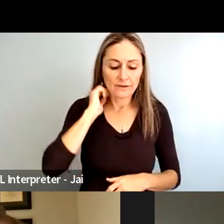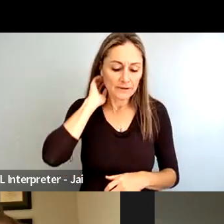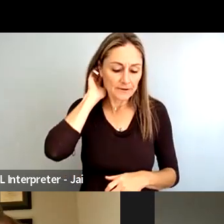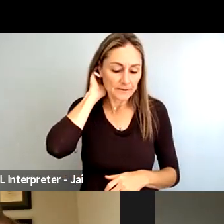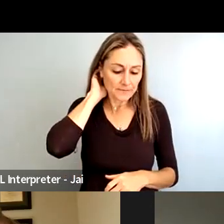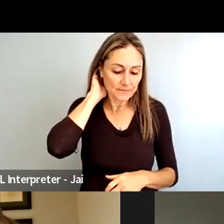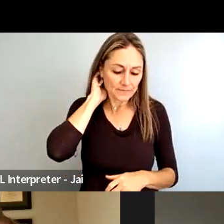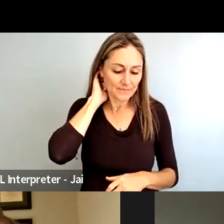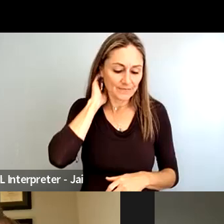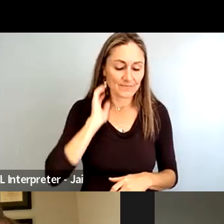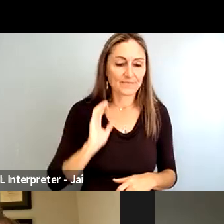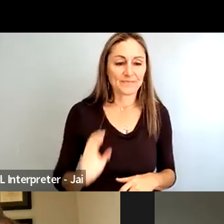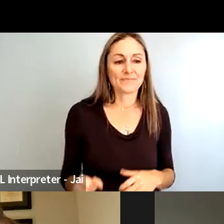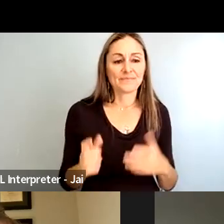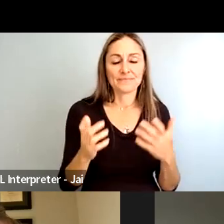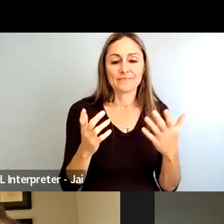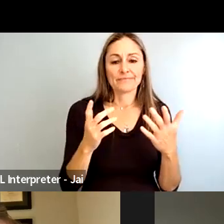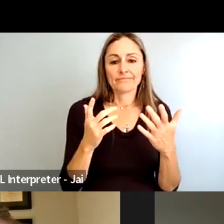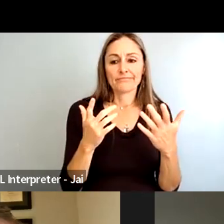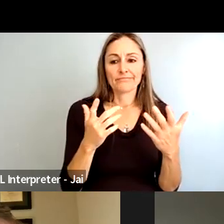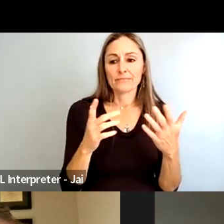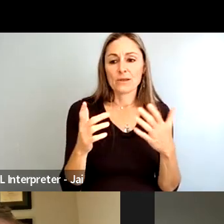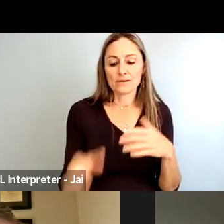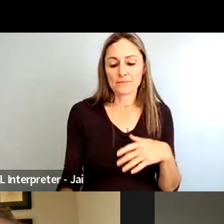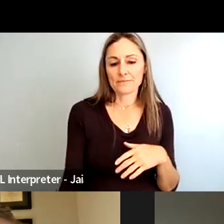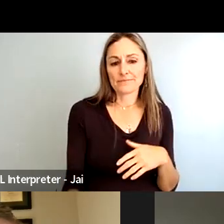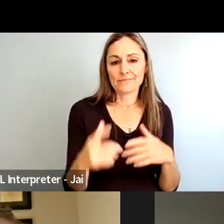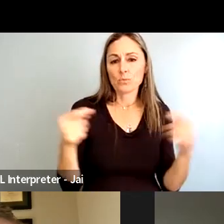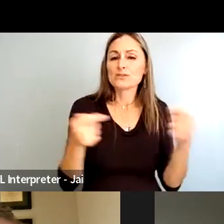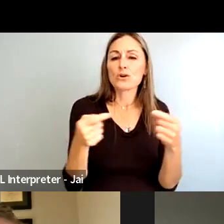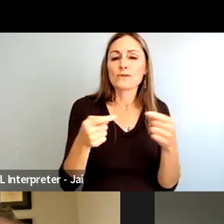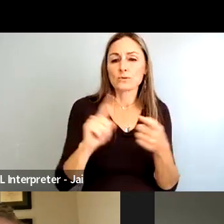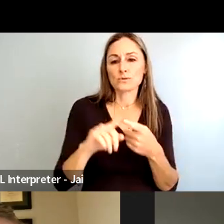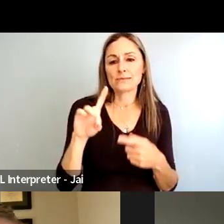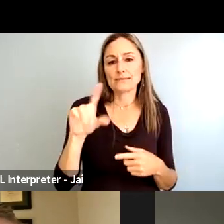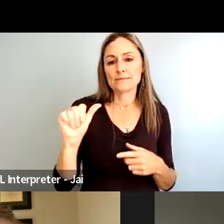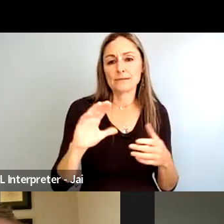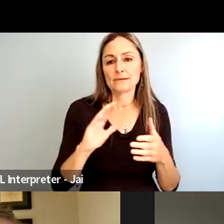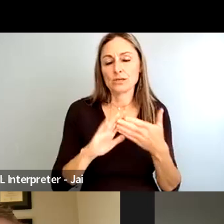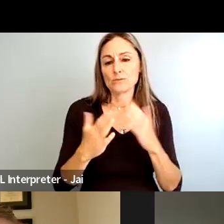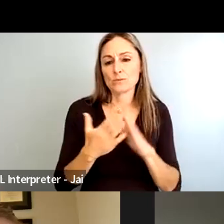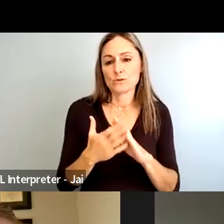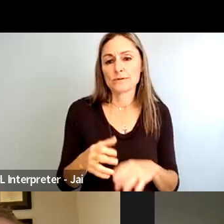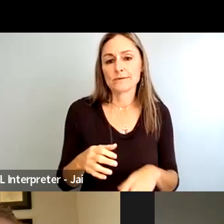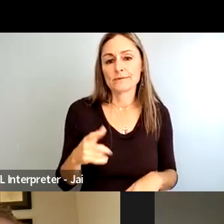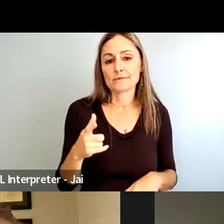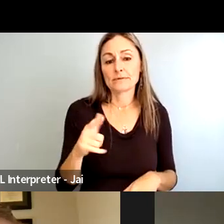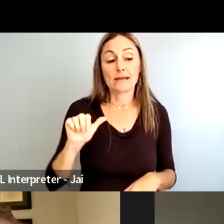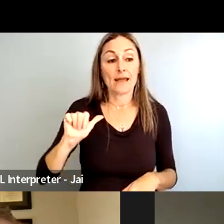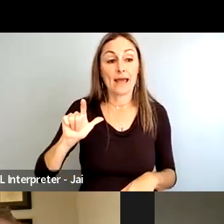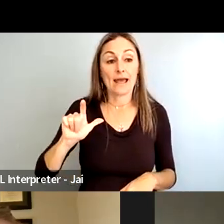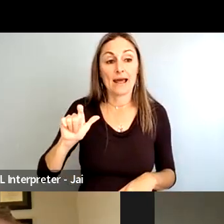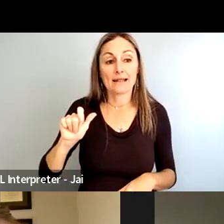just are not connecting with youth or are hurtful towards the disability community? I'm